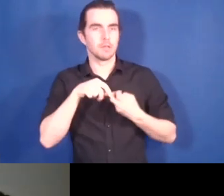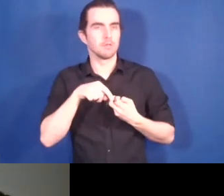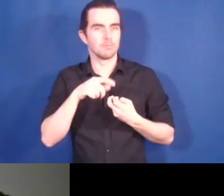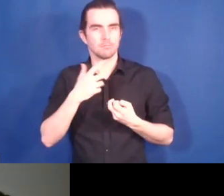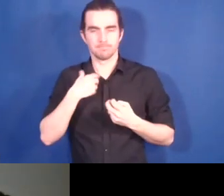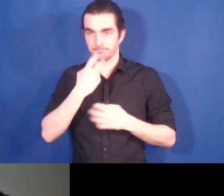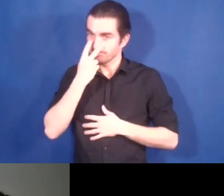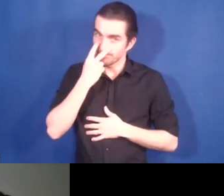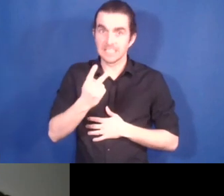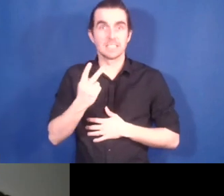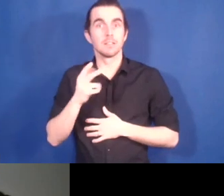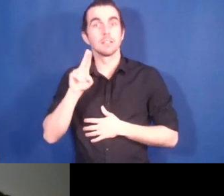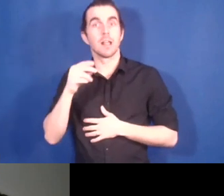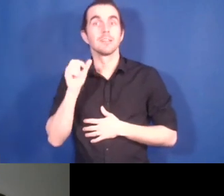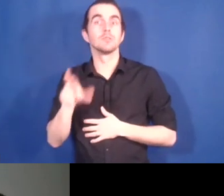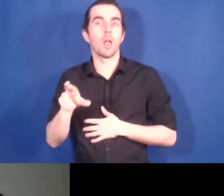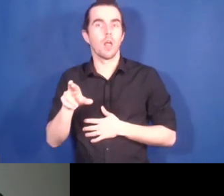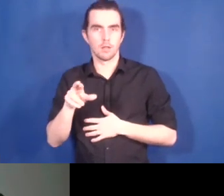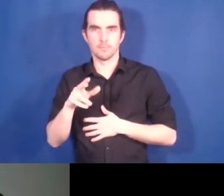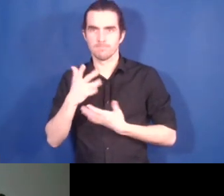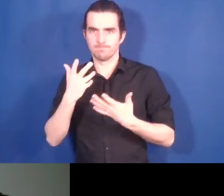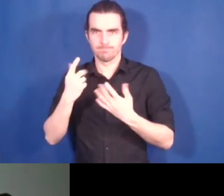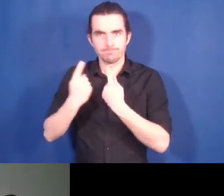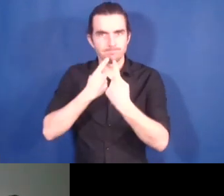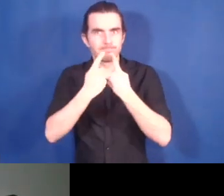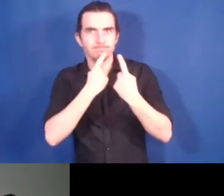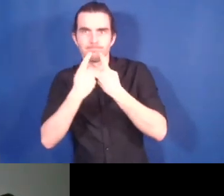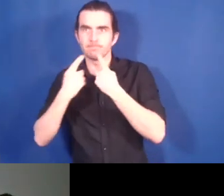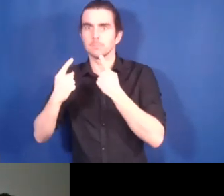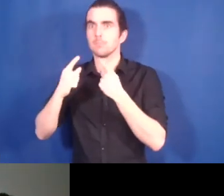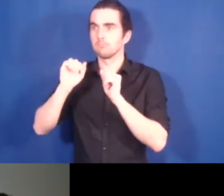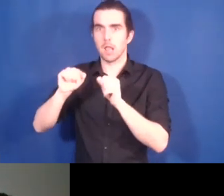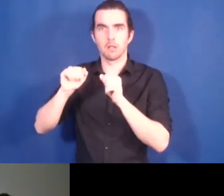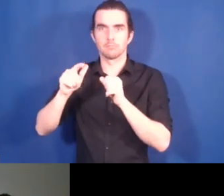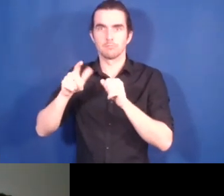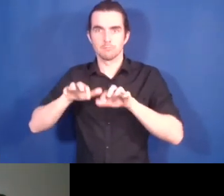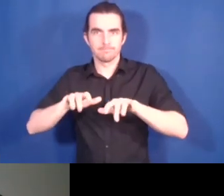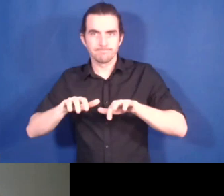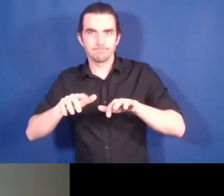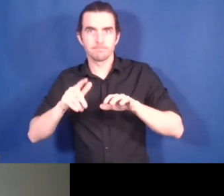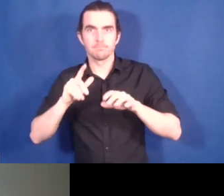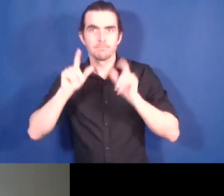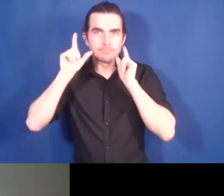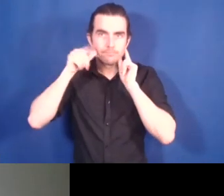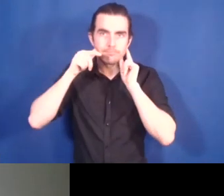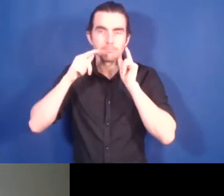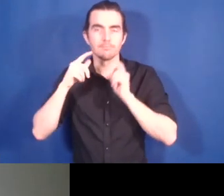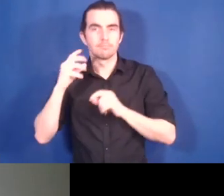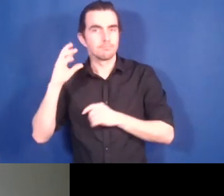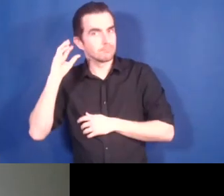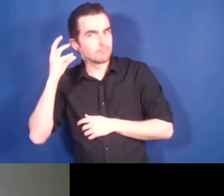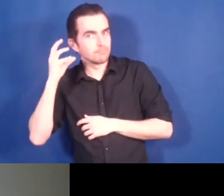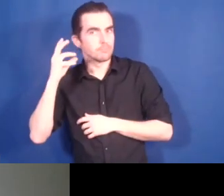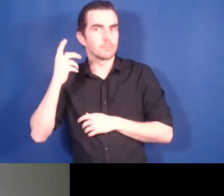order to allow schools to be built. One of the things I think that people forget is that